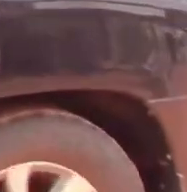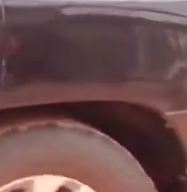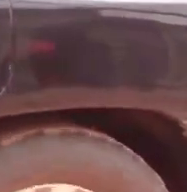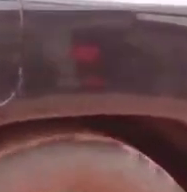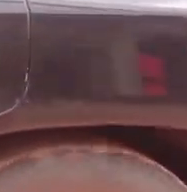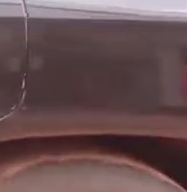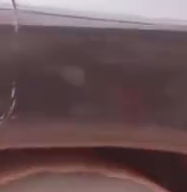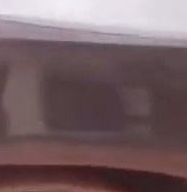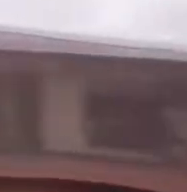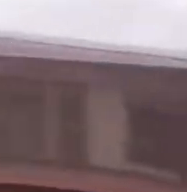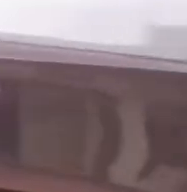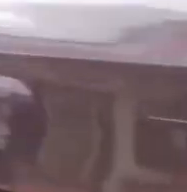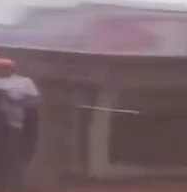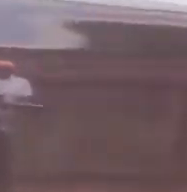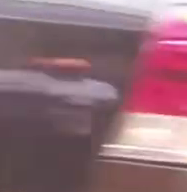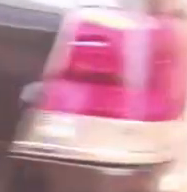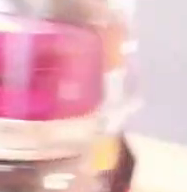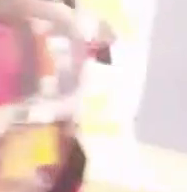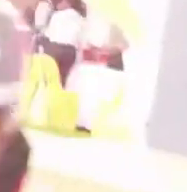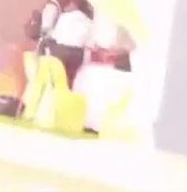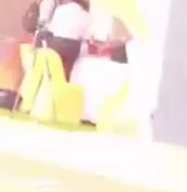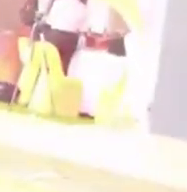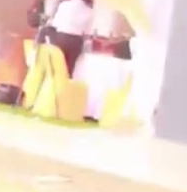Henry Okrut, UBC.